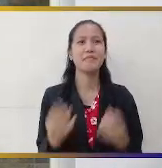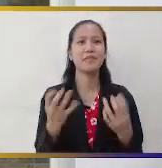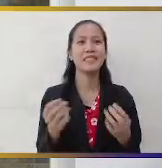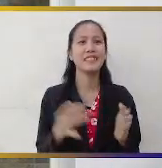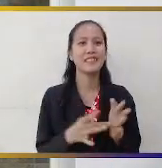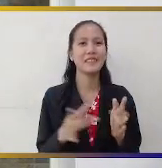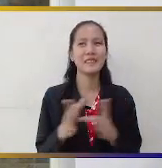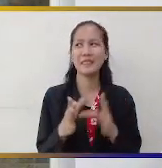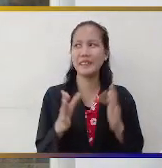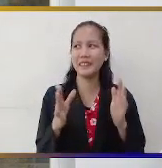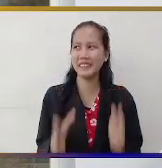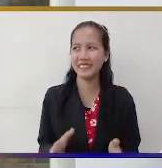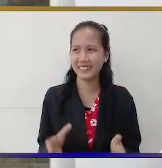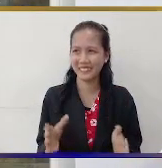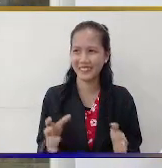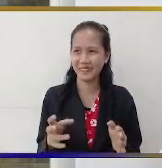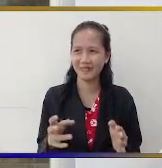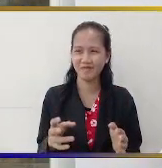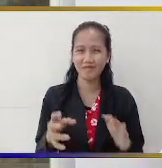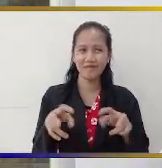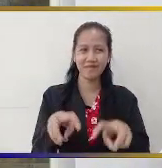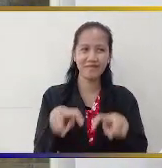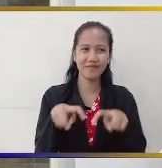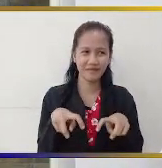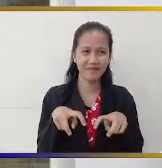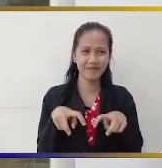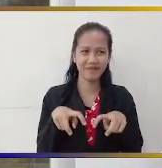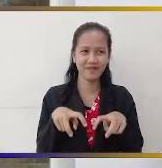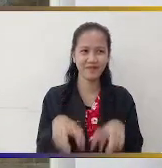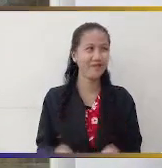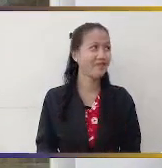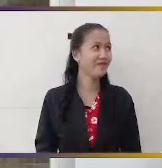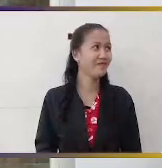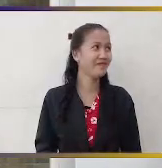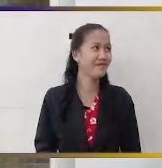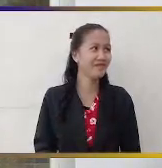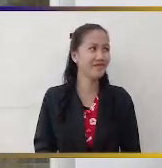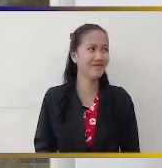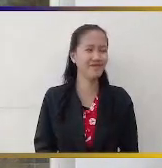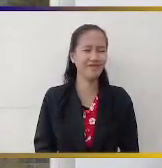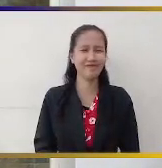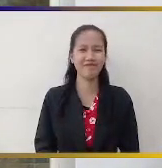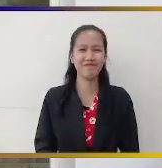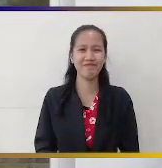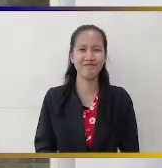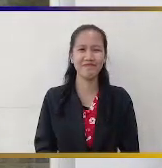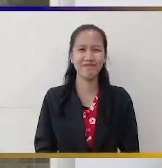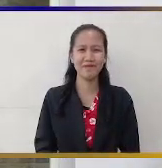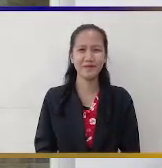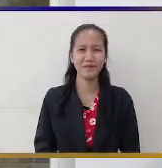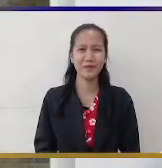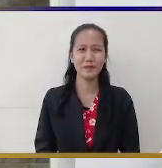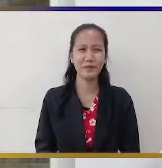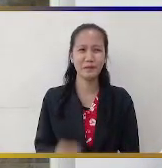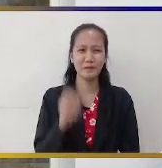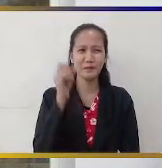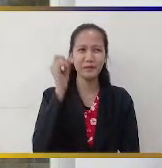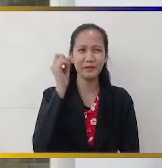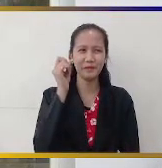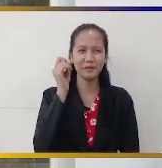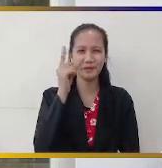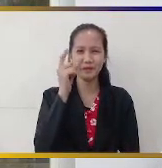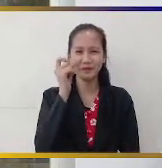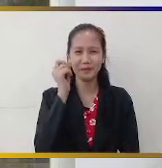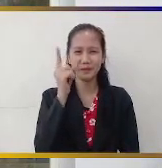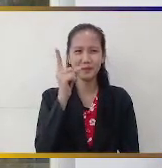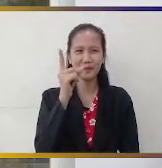give. Purpose in your heart, like the choir saying, I believe, and it's going to settle it for my finances. I believe it's going to settle